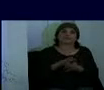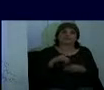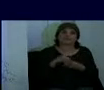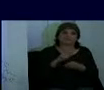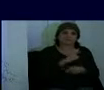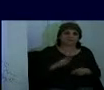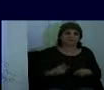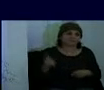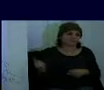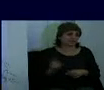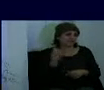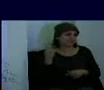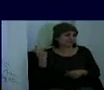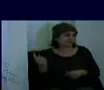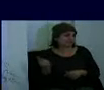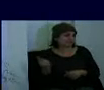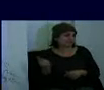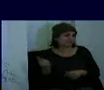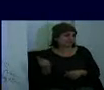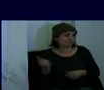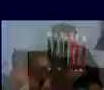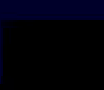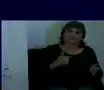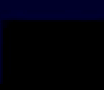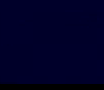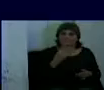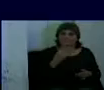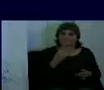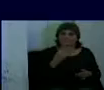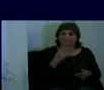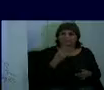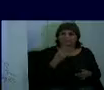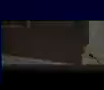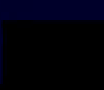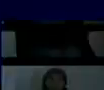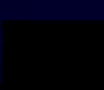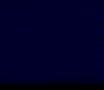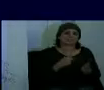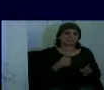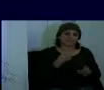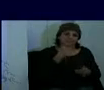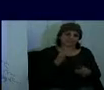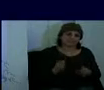rejoice in the Lord always, and again I say,